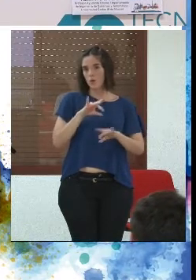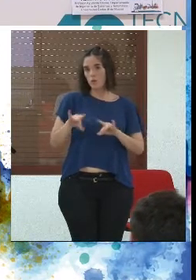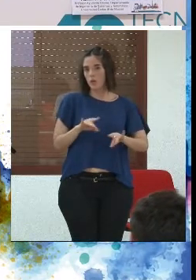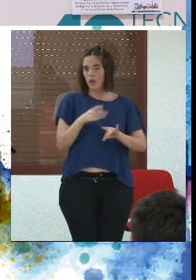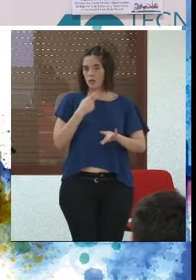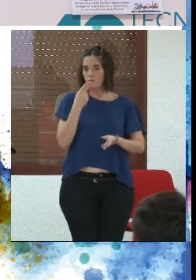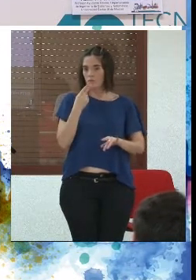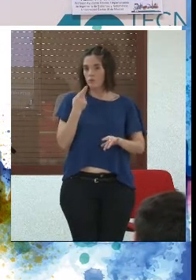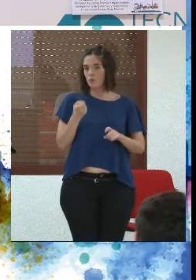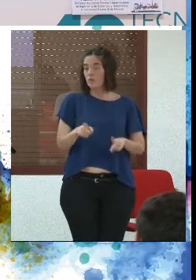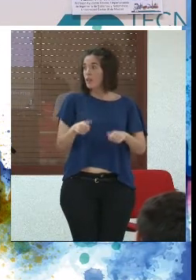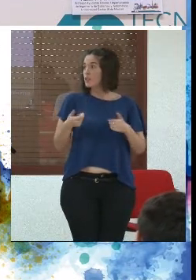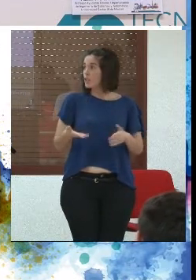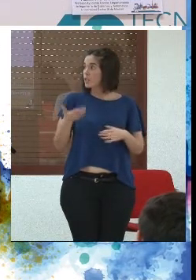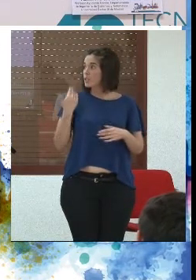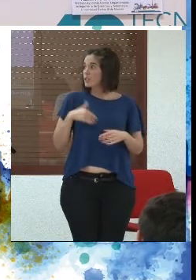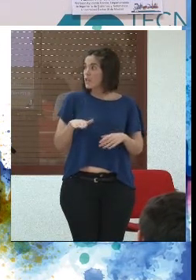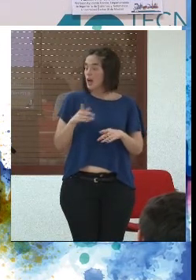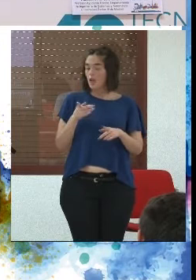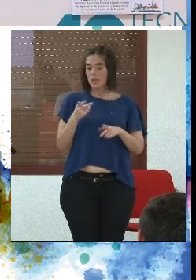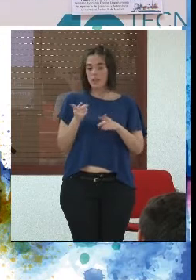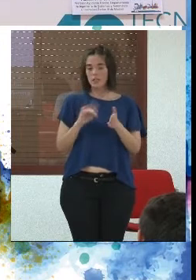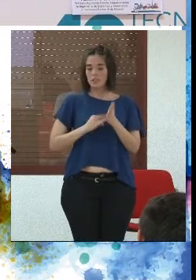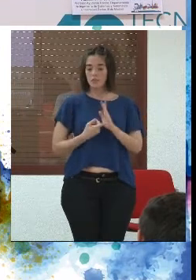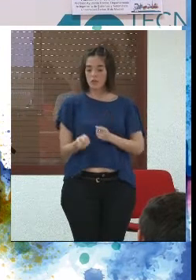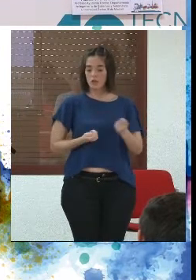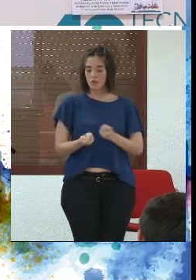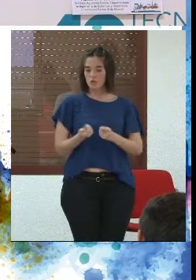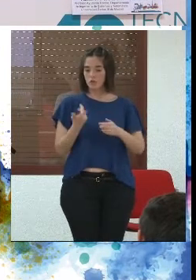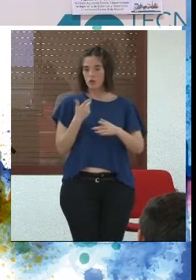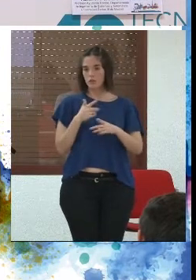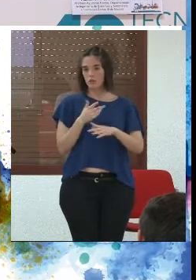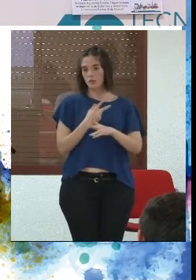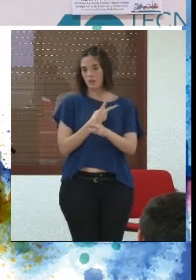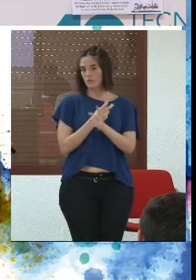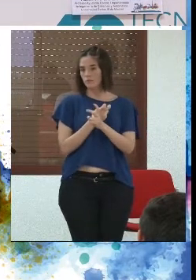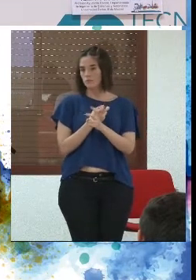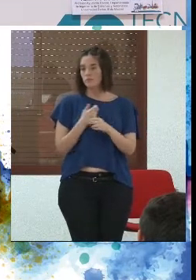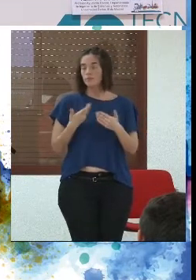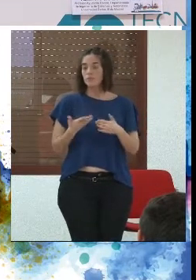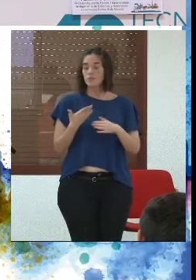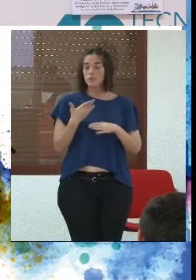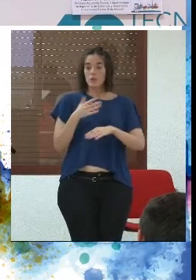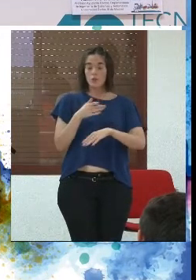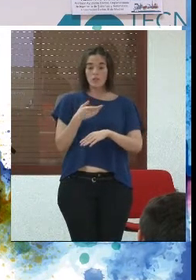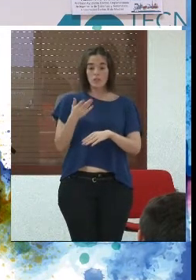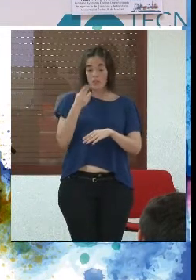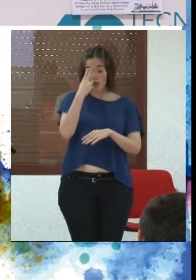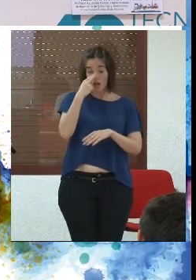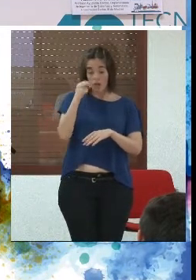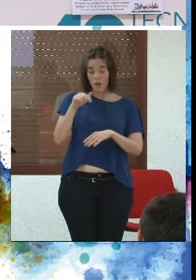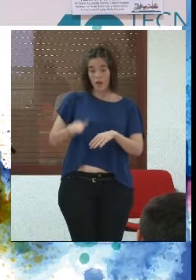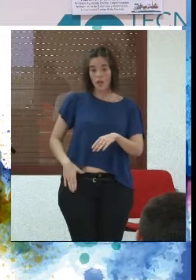feet are not touching ground. And then we have a system to control the joints of the exoskeleton. We motorize